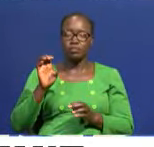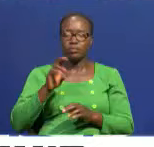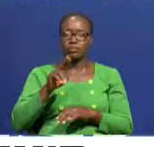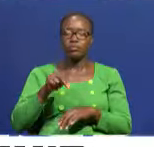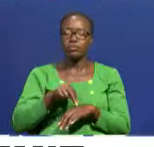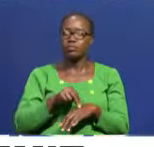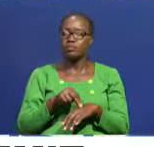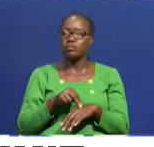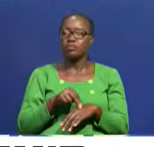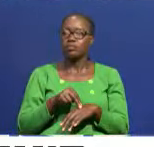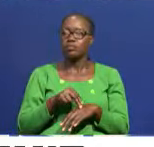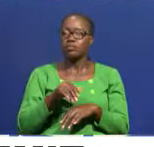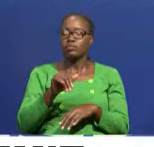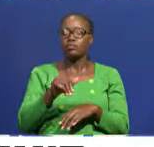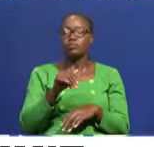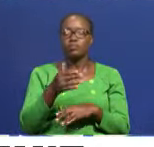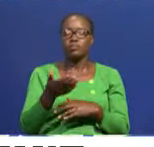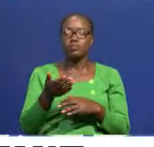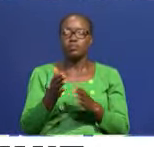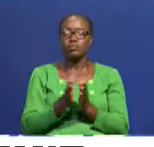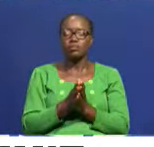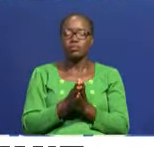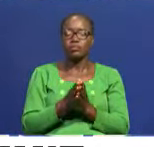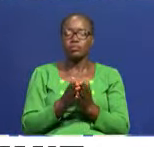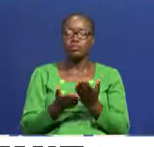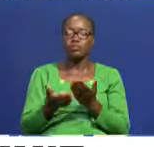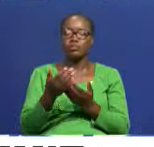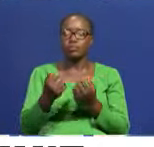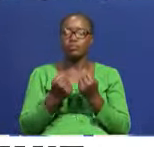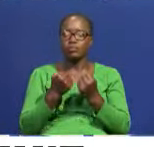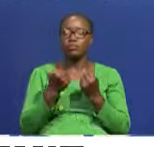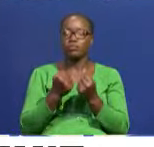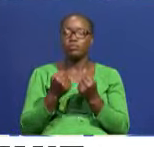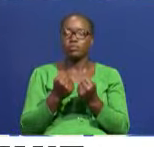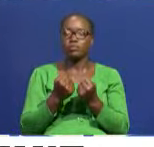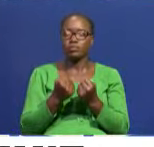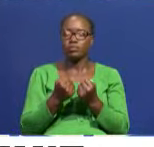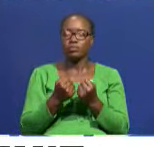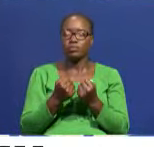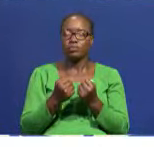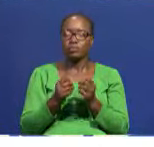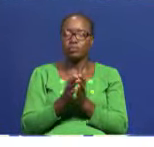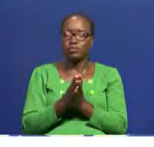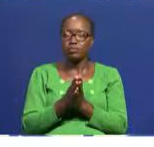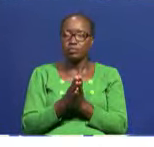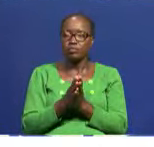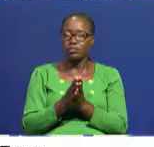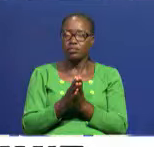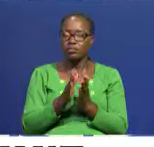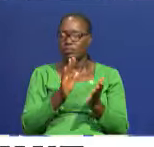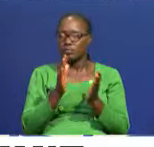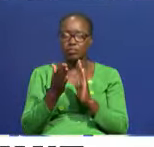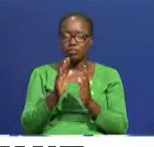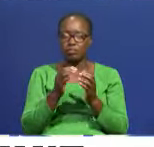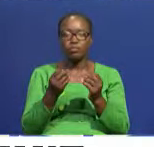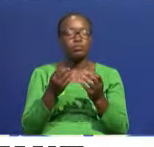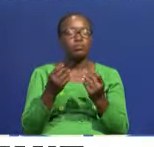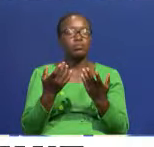nation that has been harnessing resilience in the face of a spectrum of